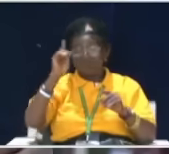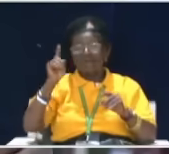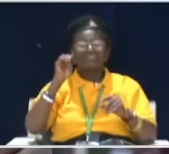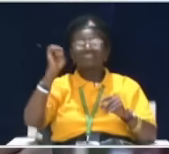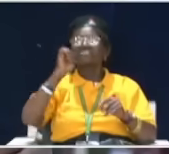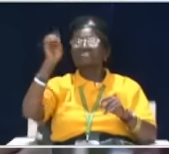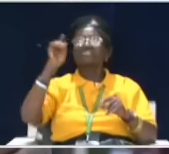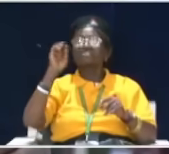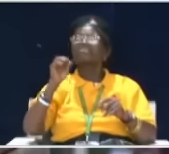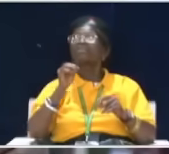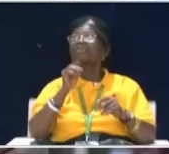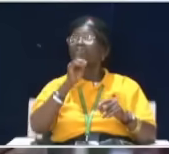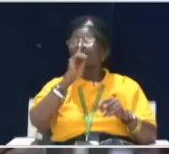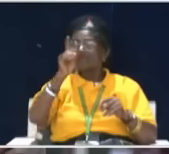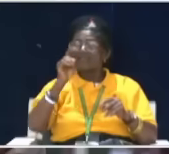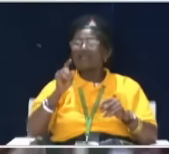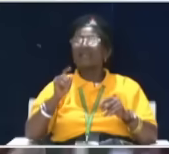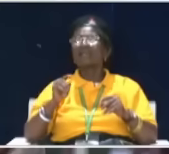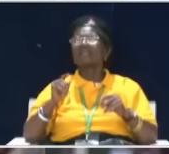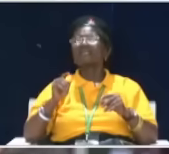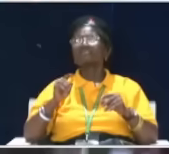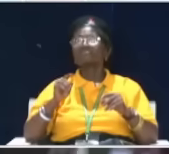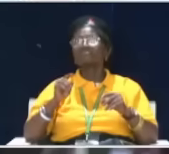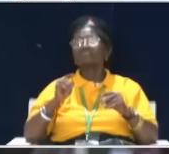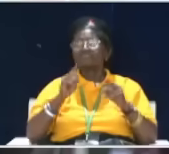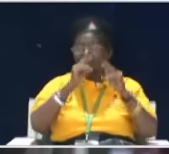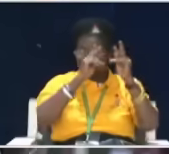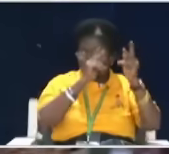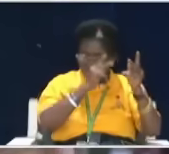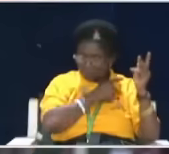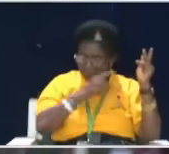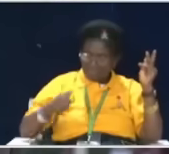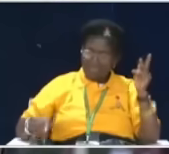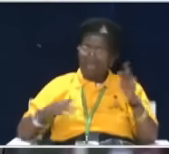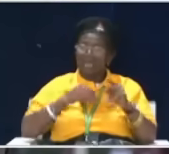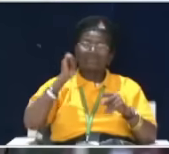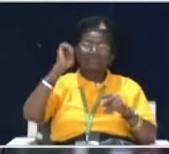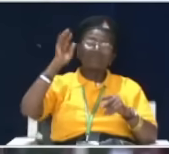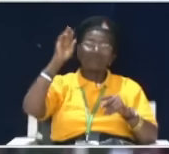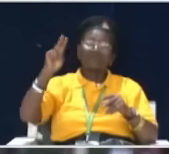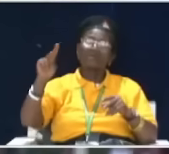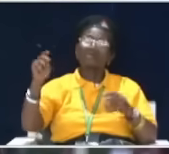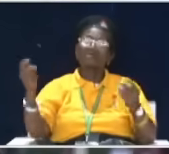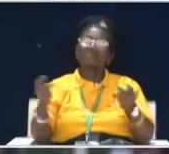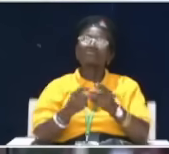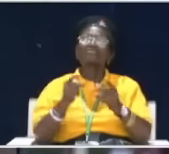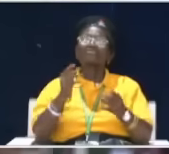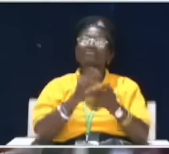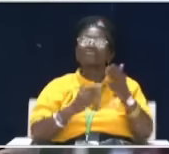kabiyosi ashe yowu olodumare. And he's going to reposition somebody today.